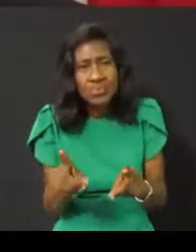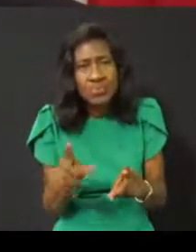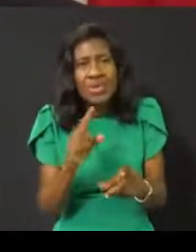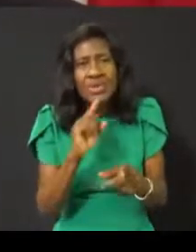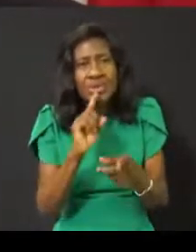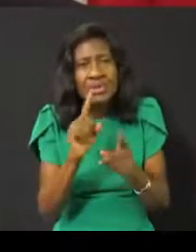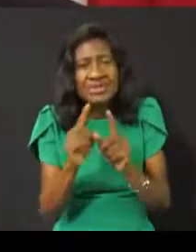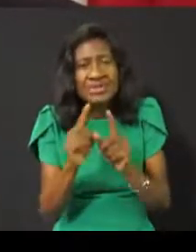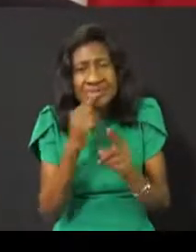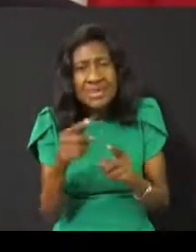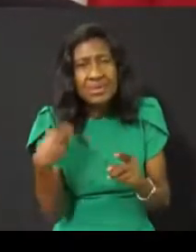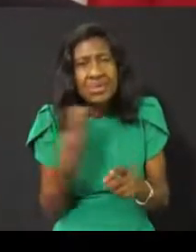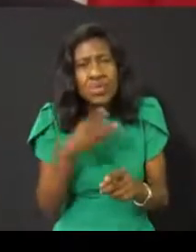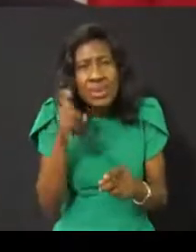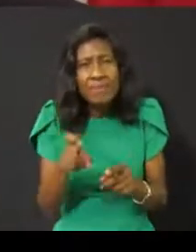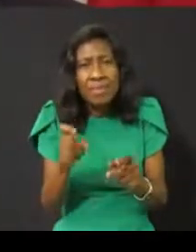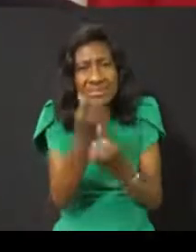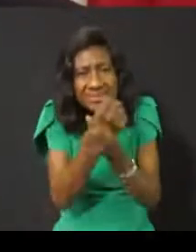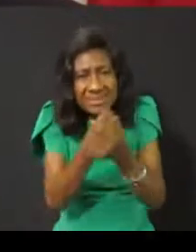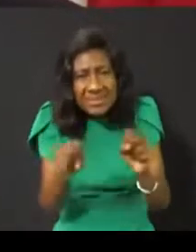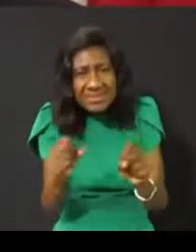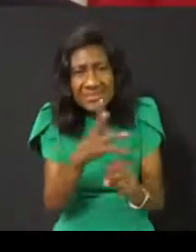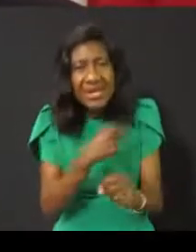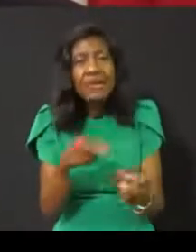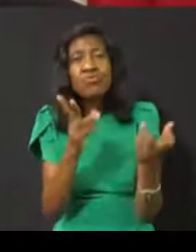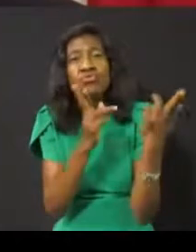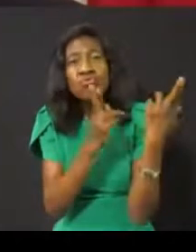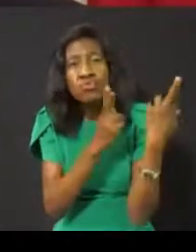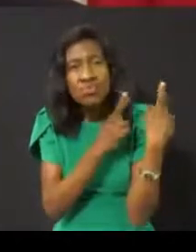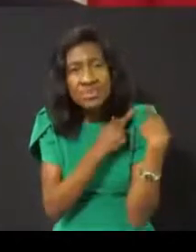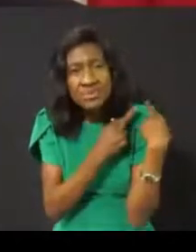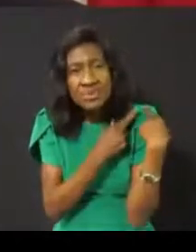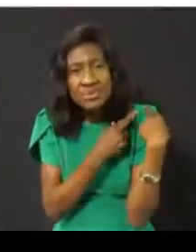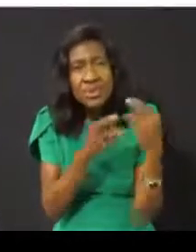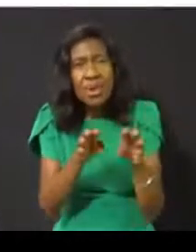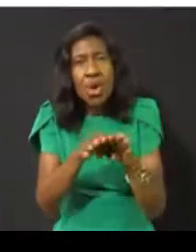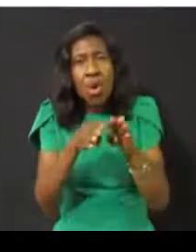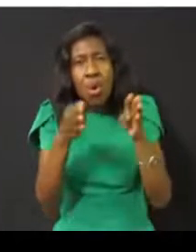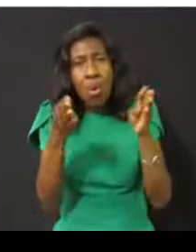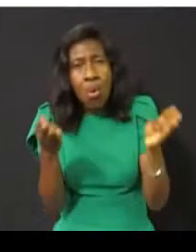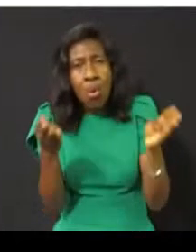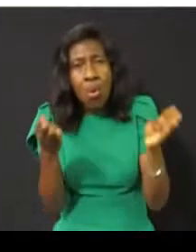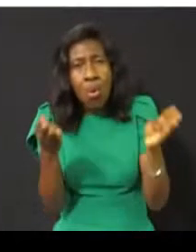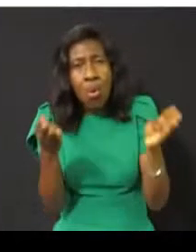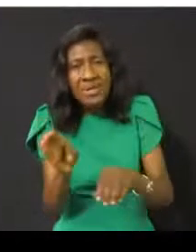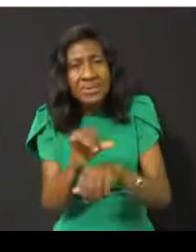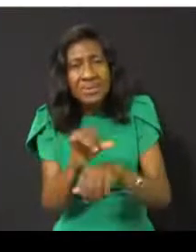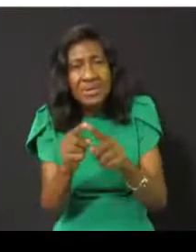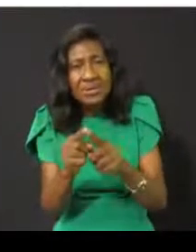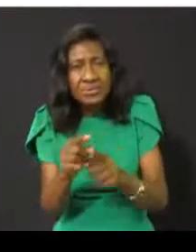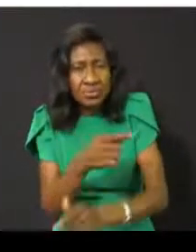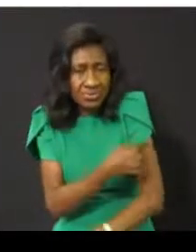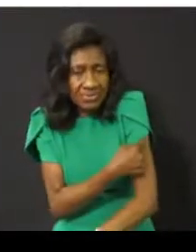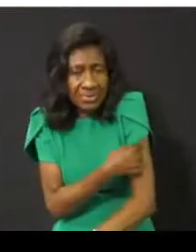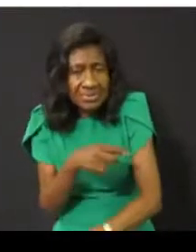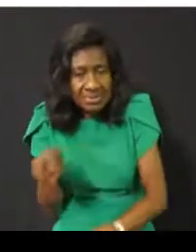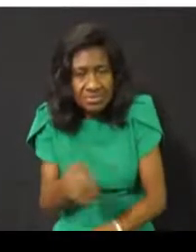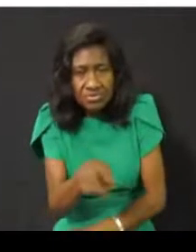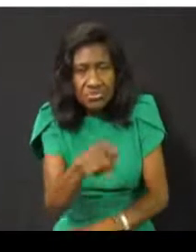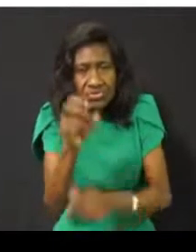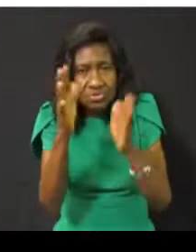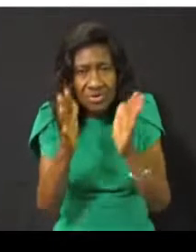said that we should safely and responsibly reopen the country to vaccinated travelers